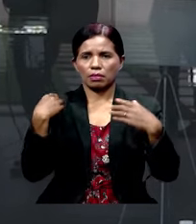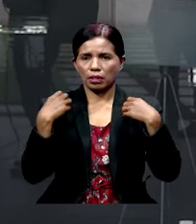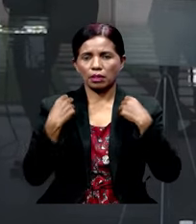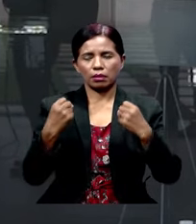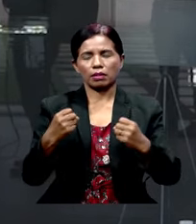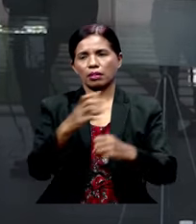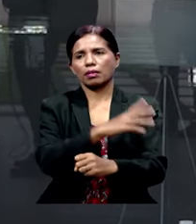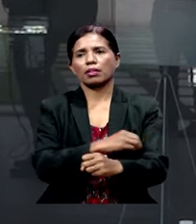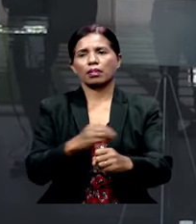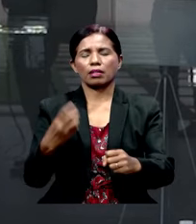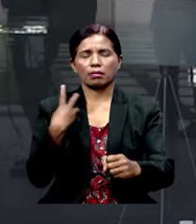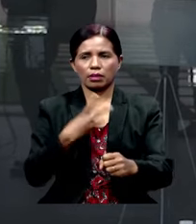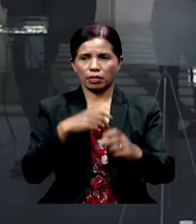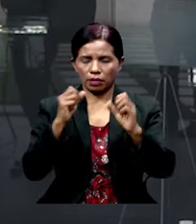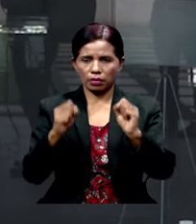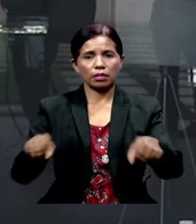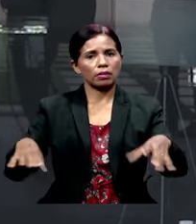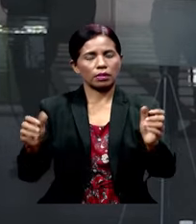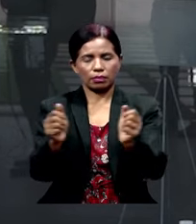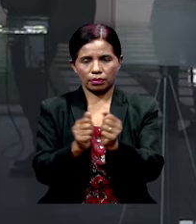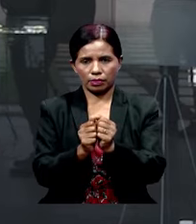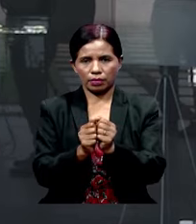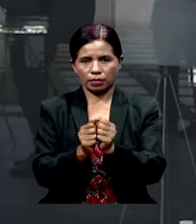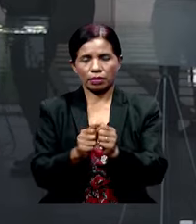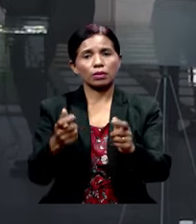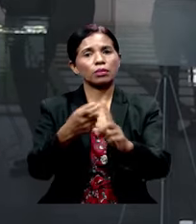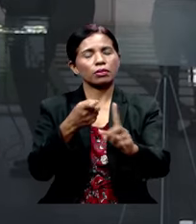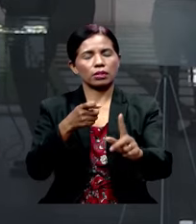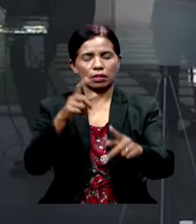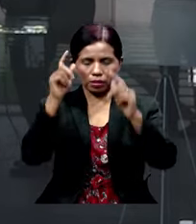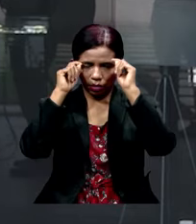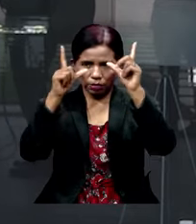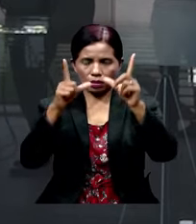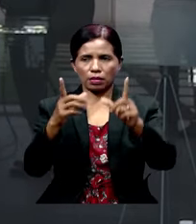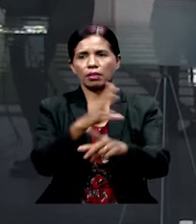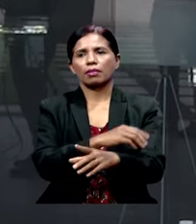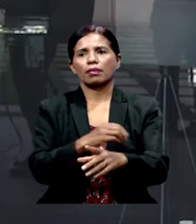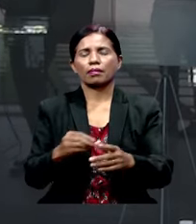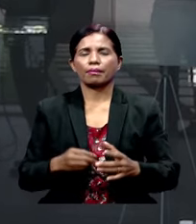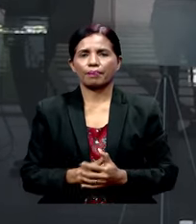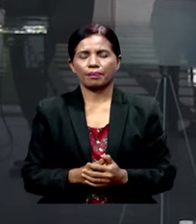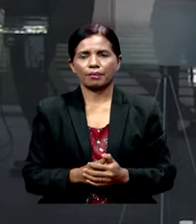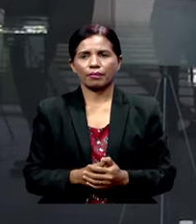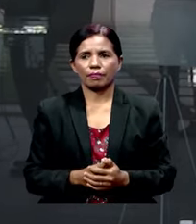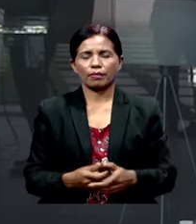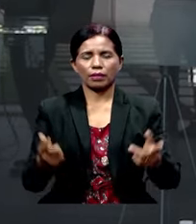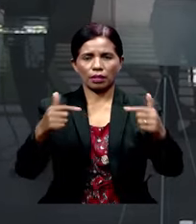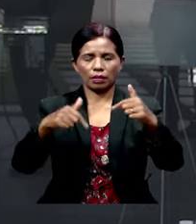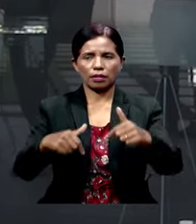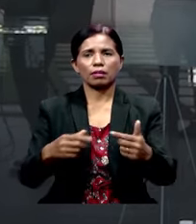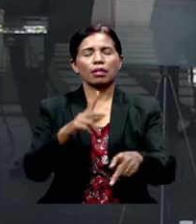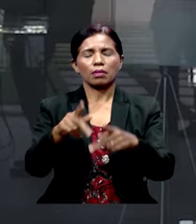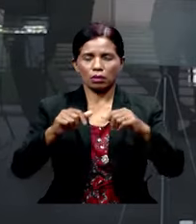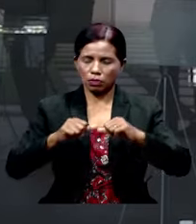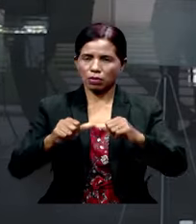community. We're very proud of our citizens that originated from Timor and the contribution that they've made to the Northern Territory, but also many of them continue